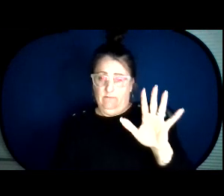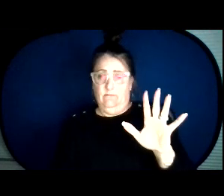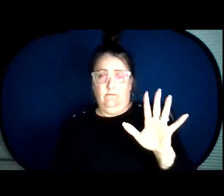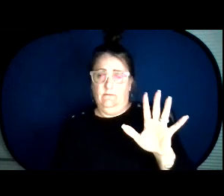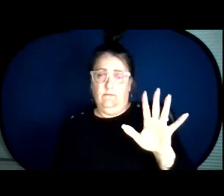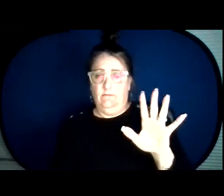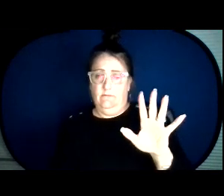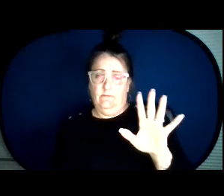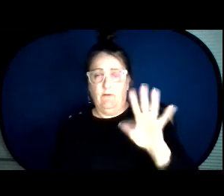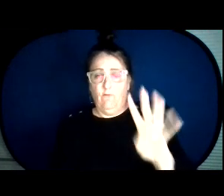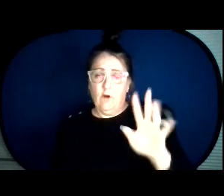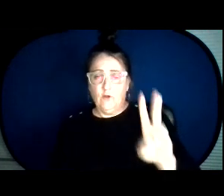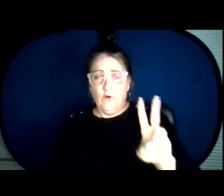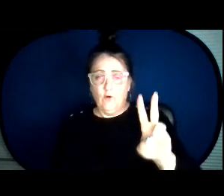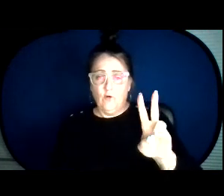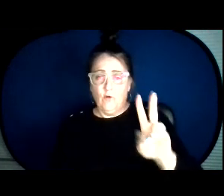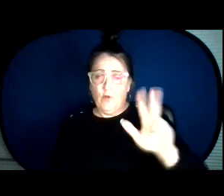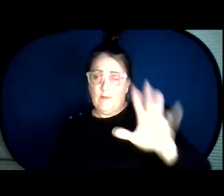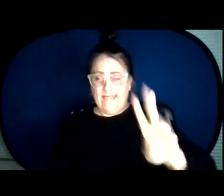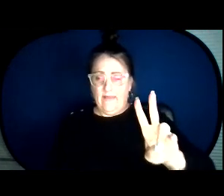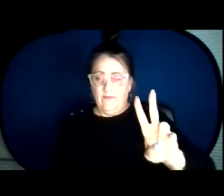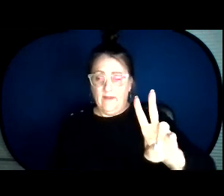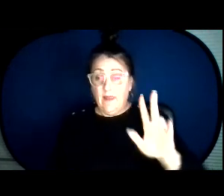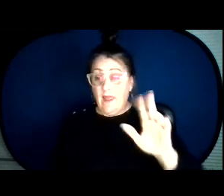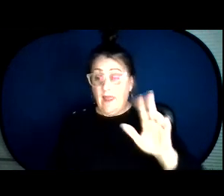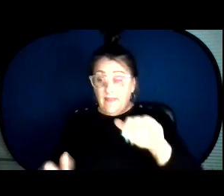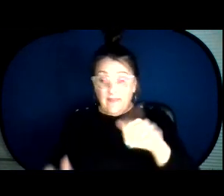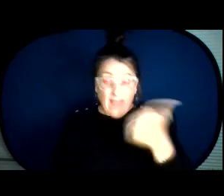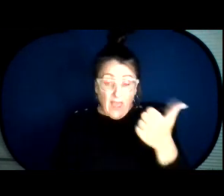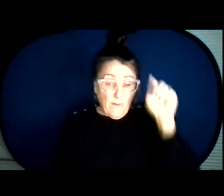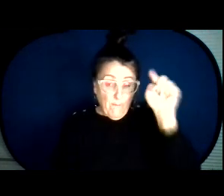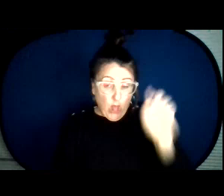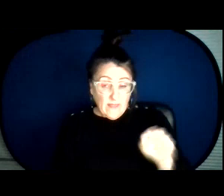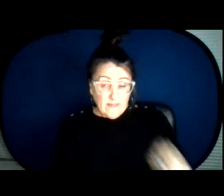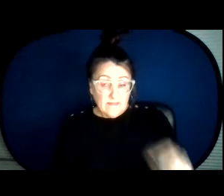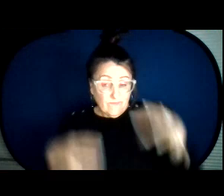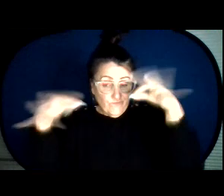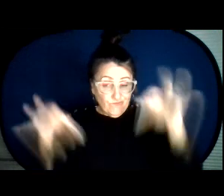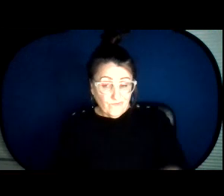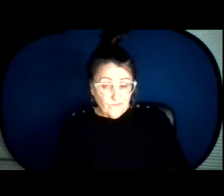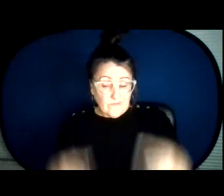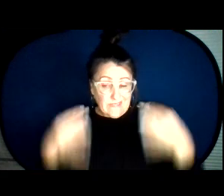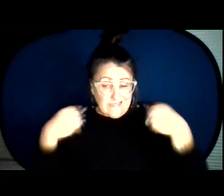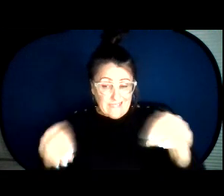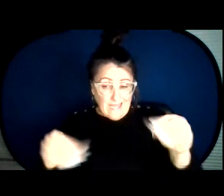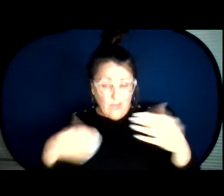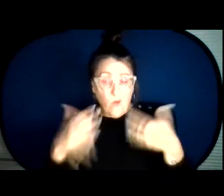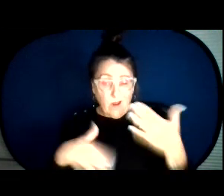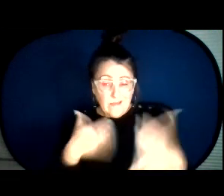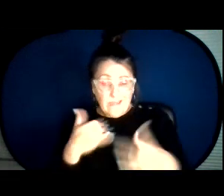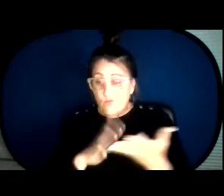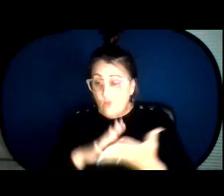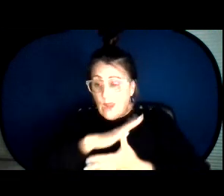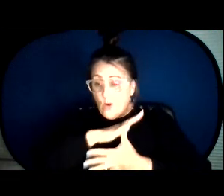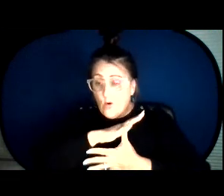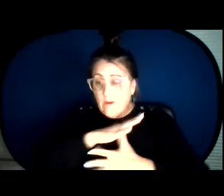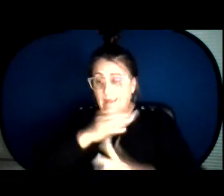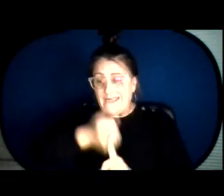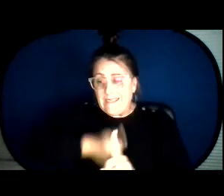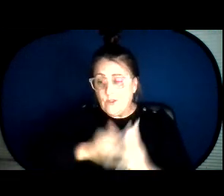The remaining 3 bullets point to the specific section in the Roberti Act that outline the sales process and priorities for each city: